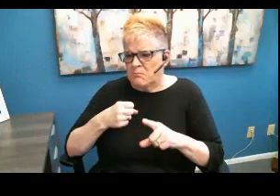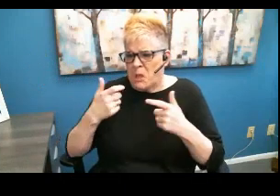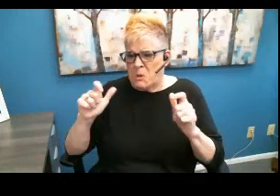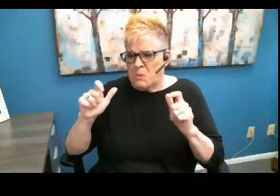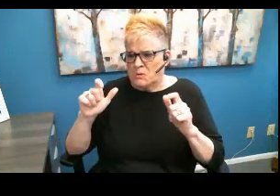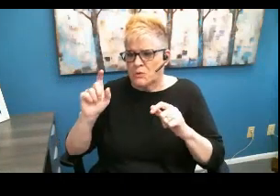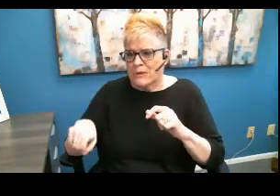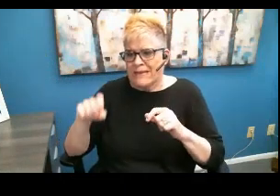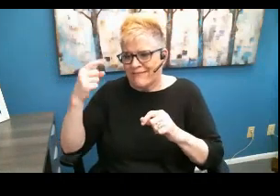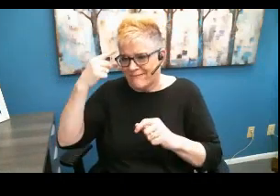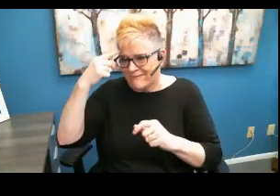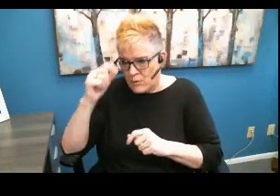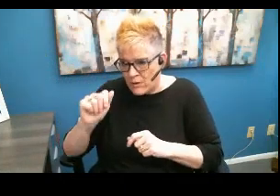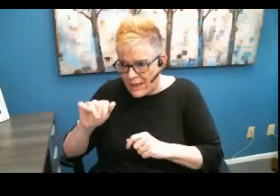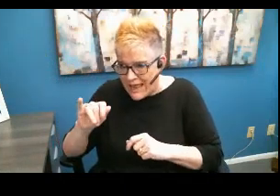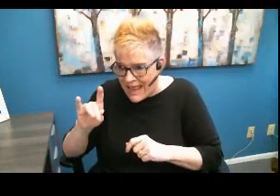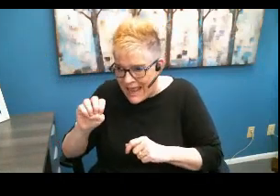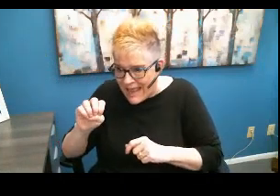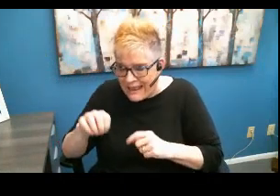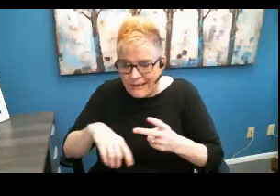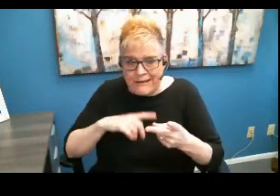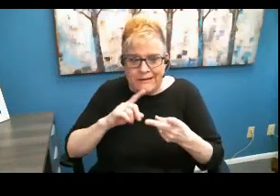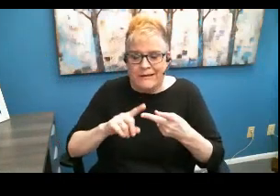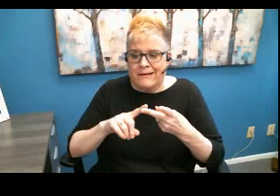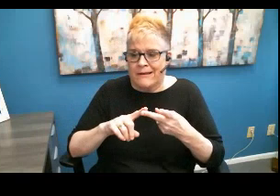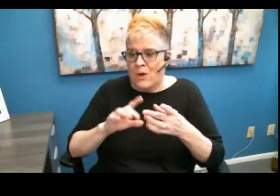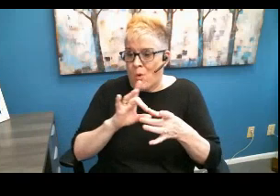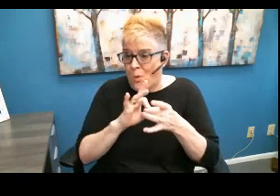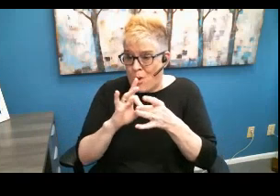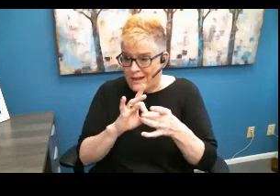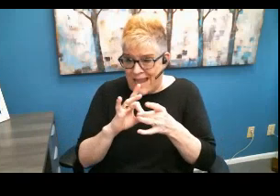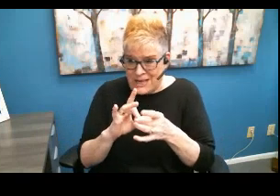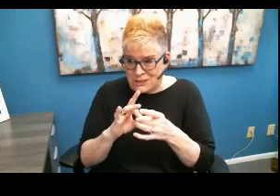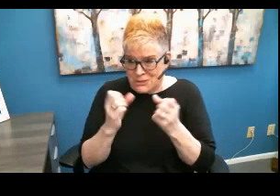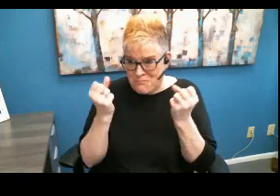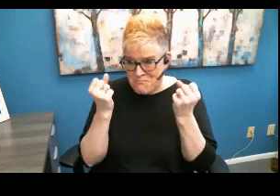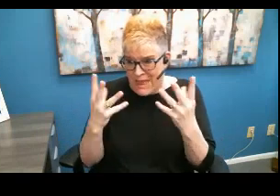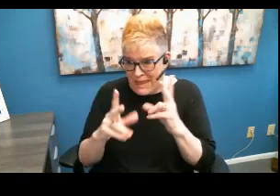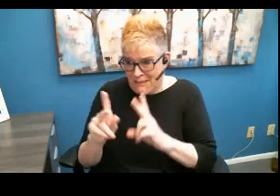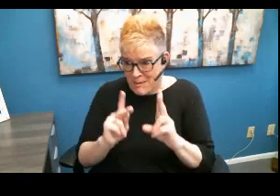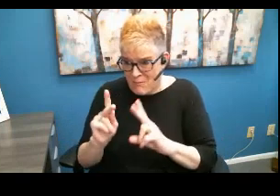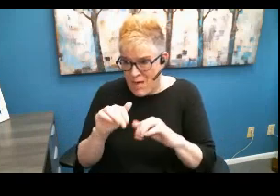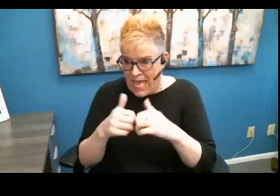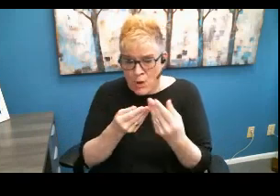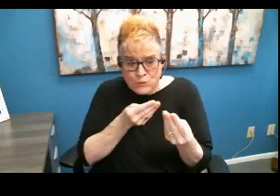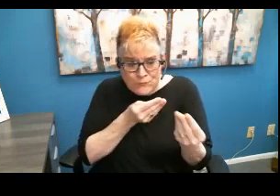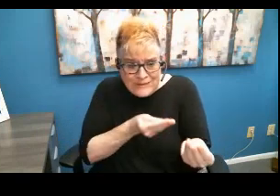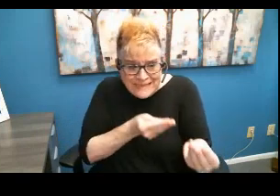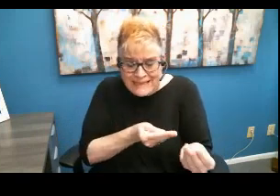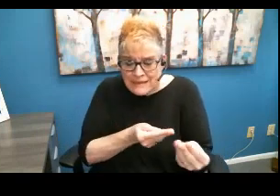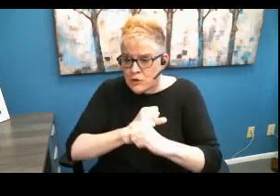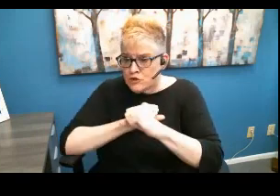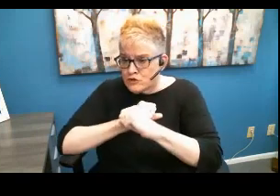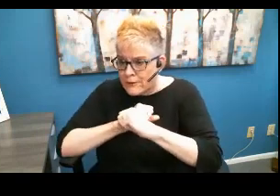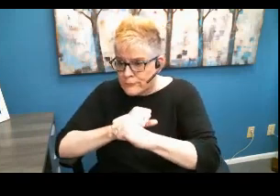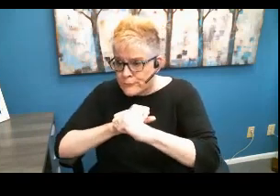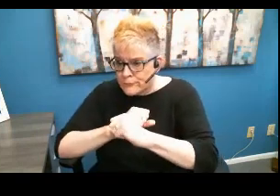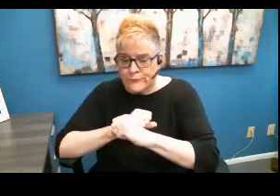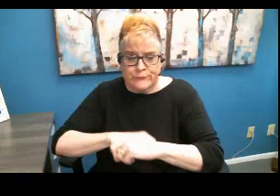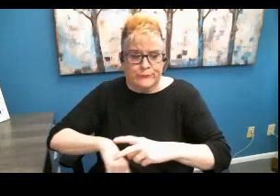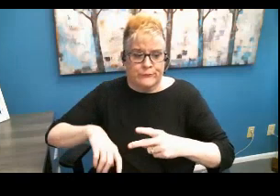federal aid. We would need mass coordination of how to feed and shelter, and keep